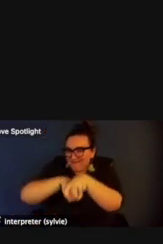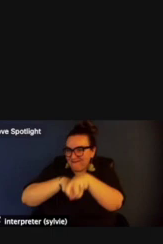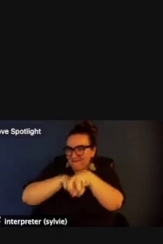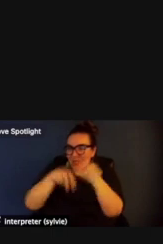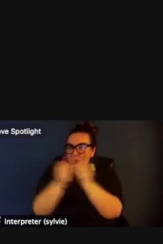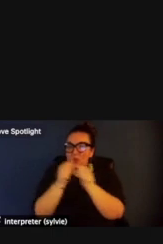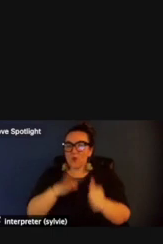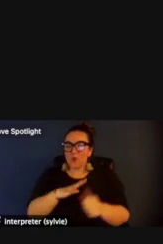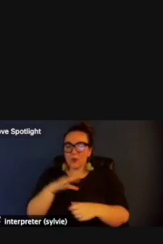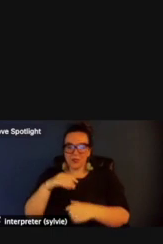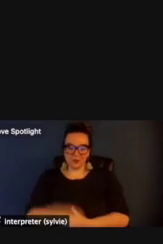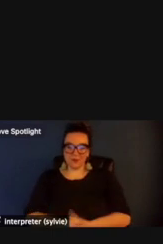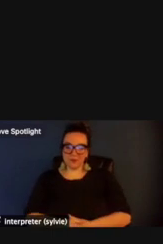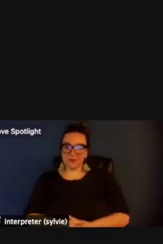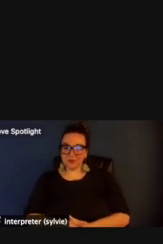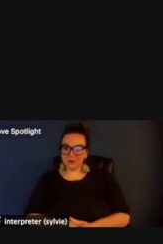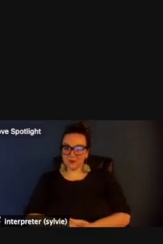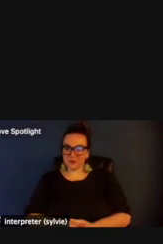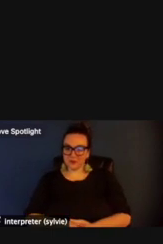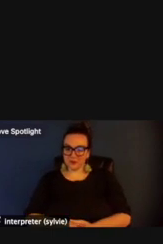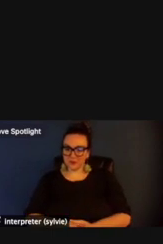Hanoi.